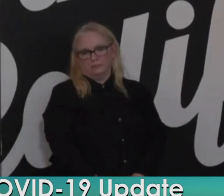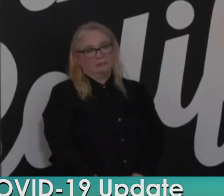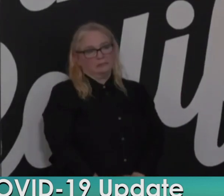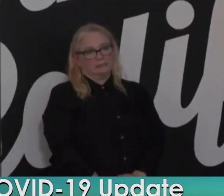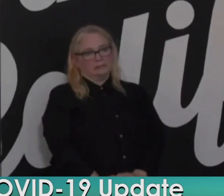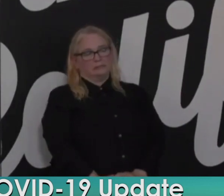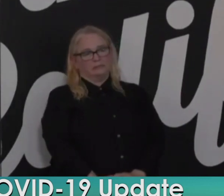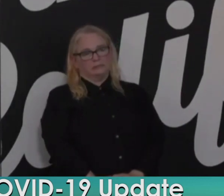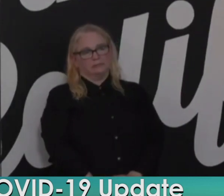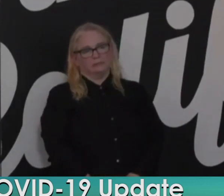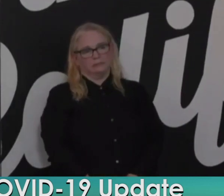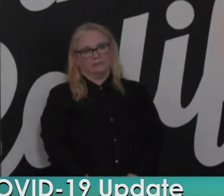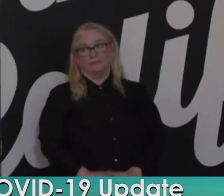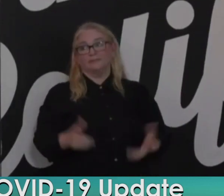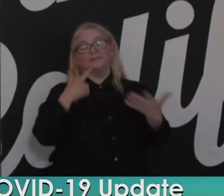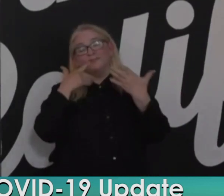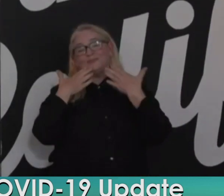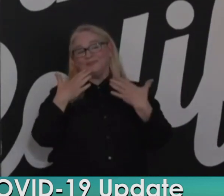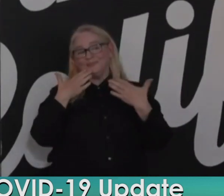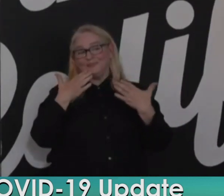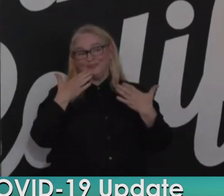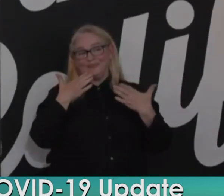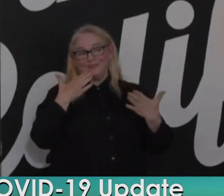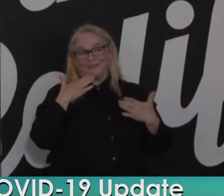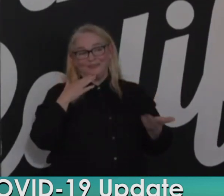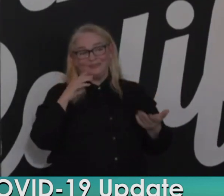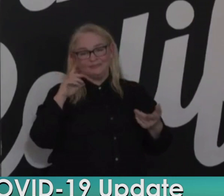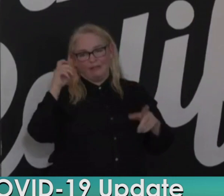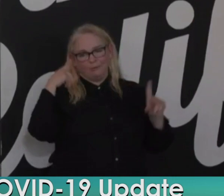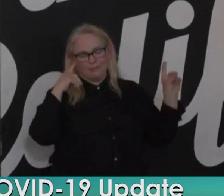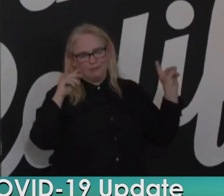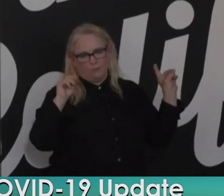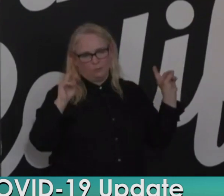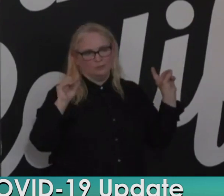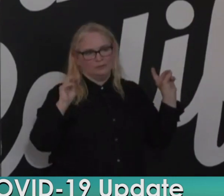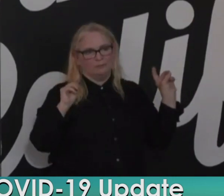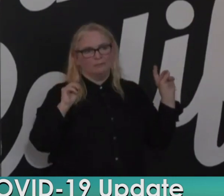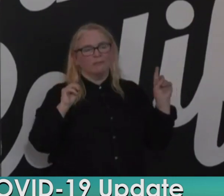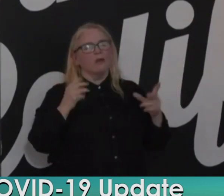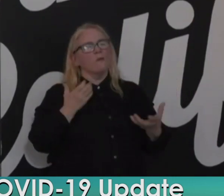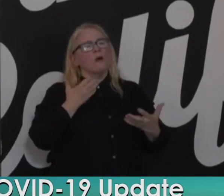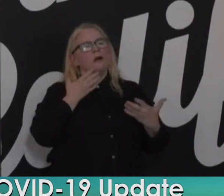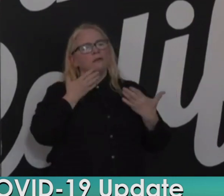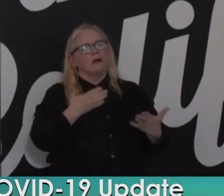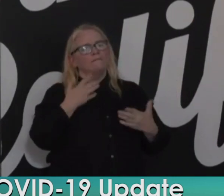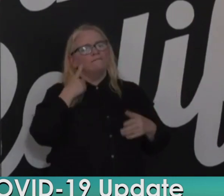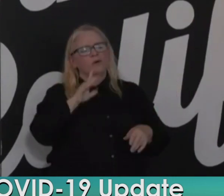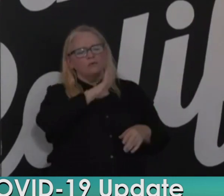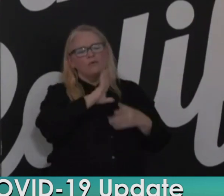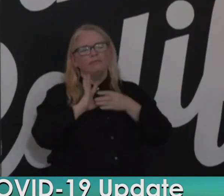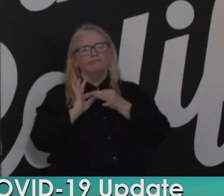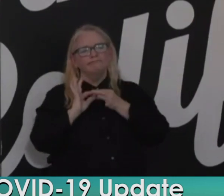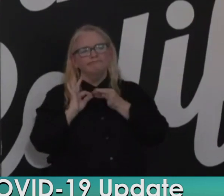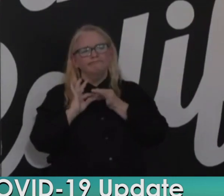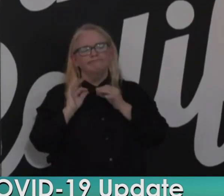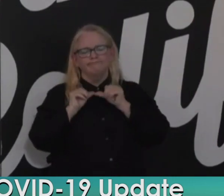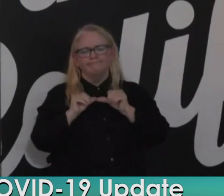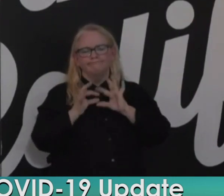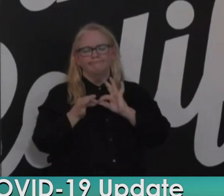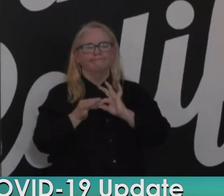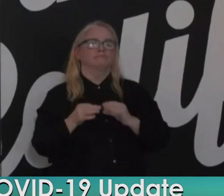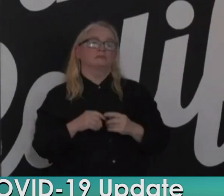Thank you very much, Governor Newsom. I want to thank you for your steadfast